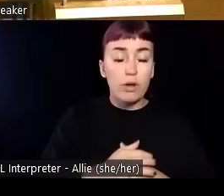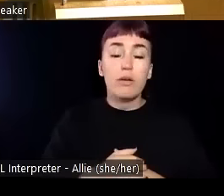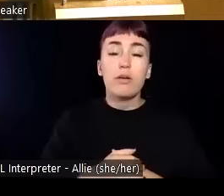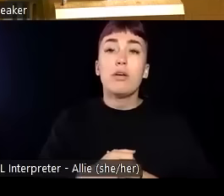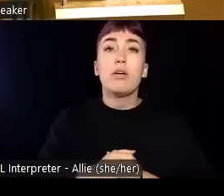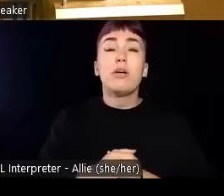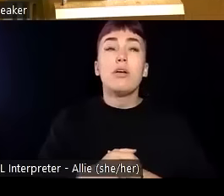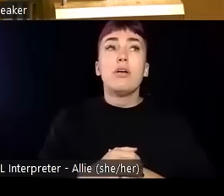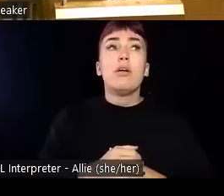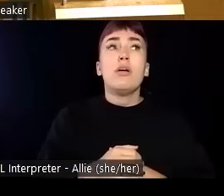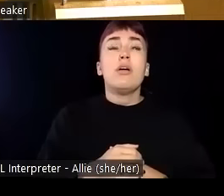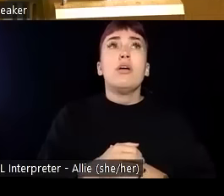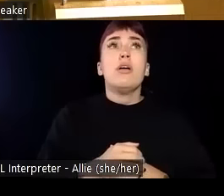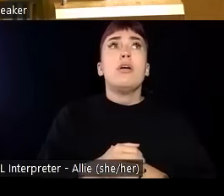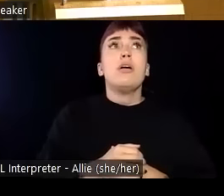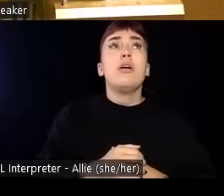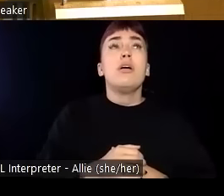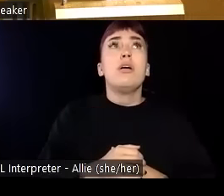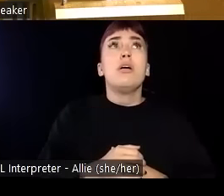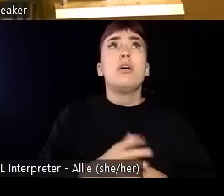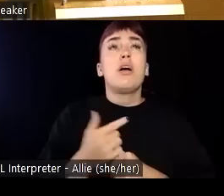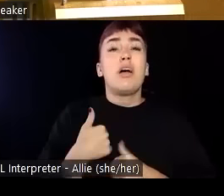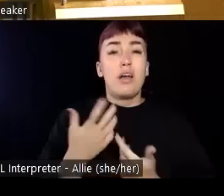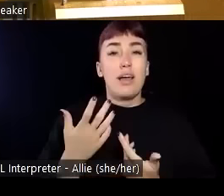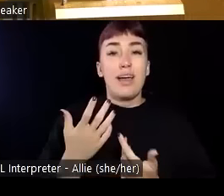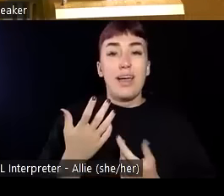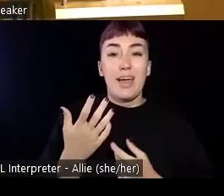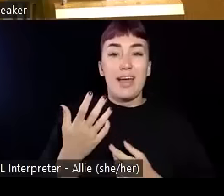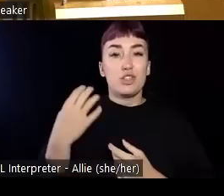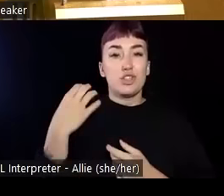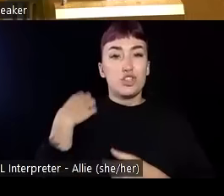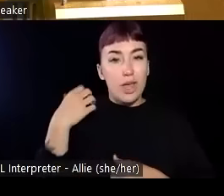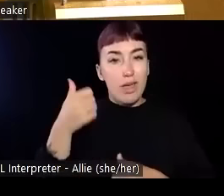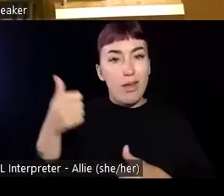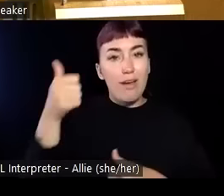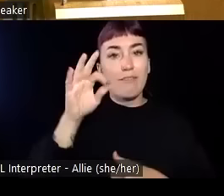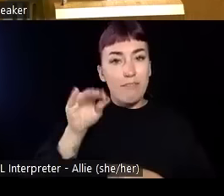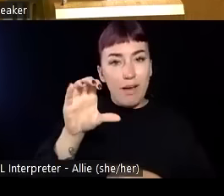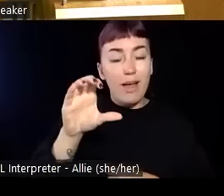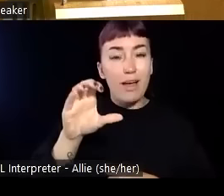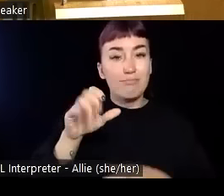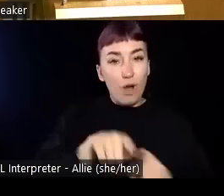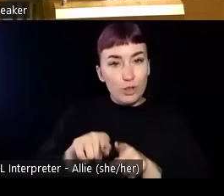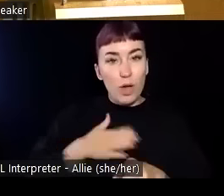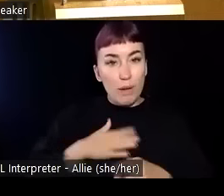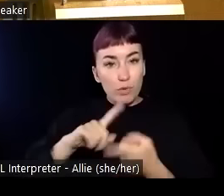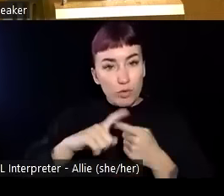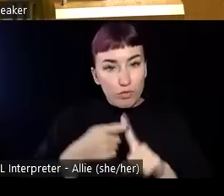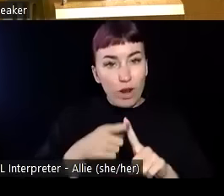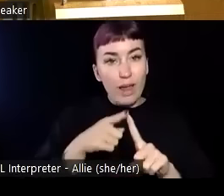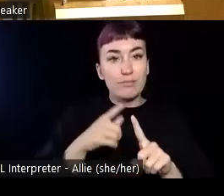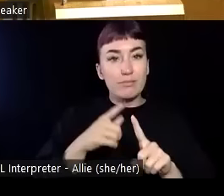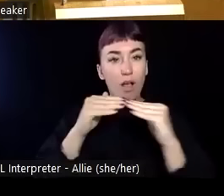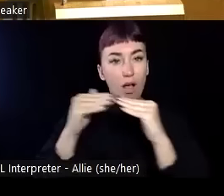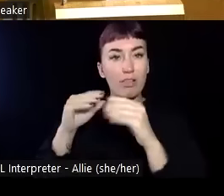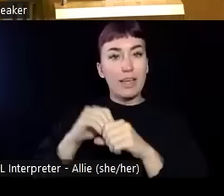But also, you know, as a chair, you're my faculty. Also, I'm your friend and colleague in my